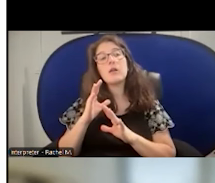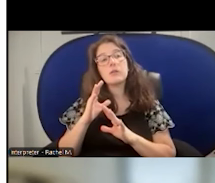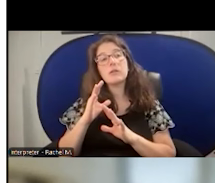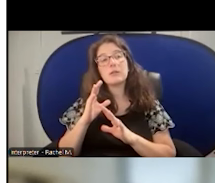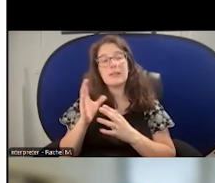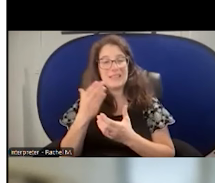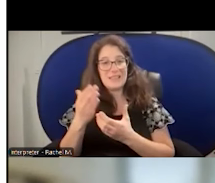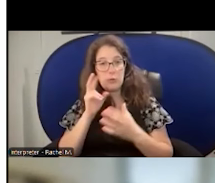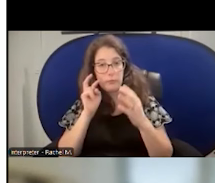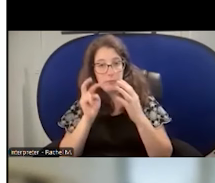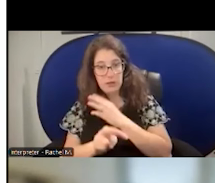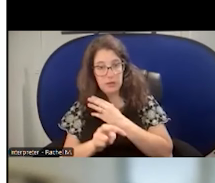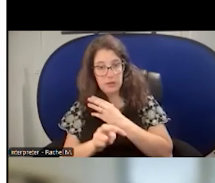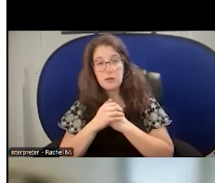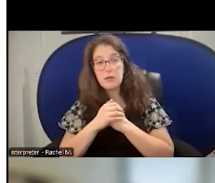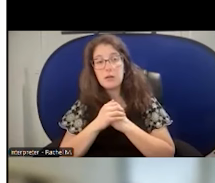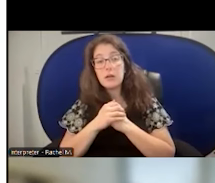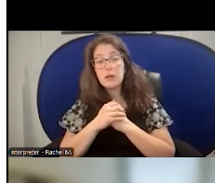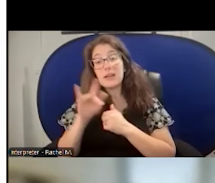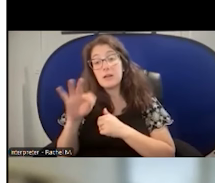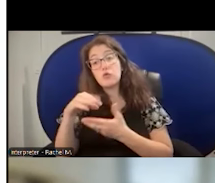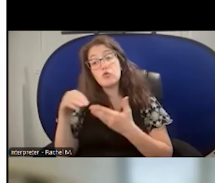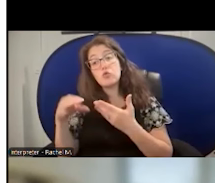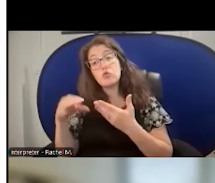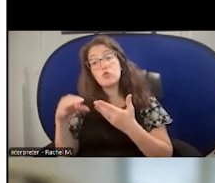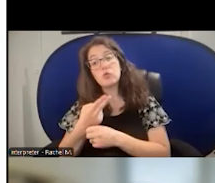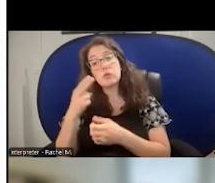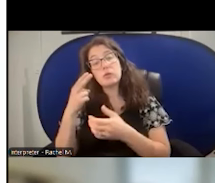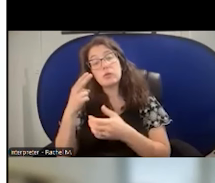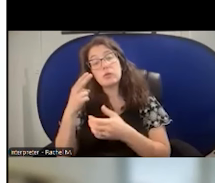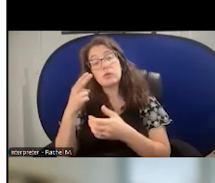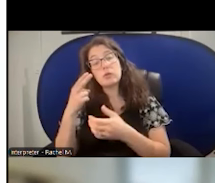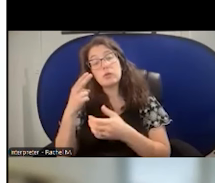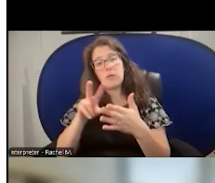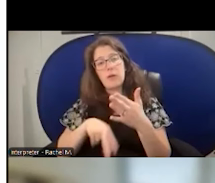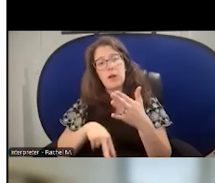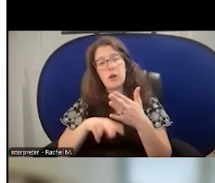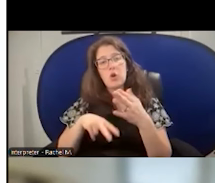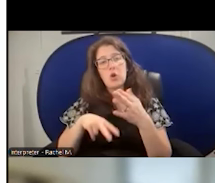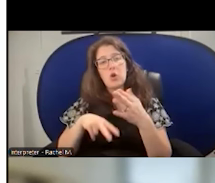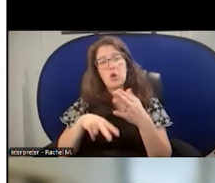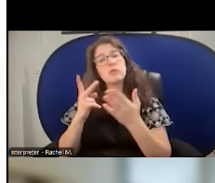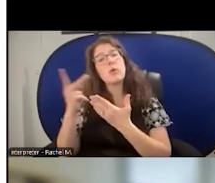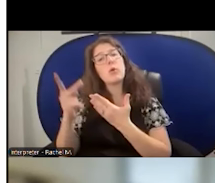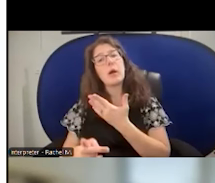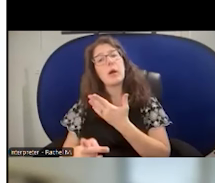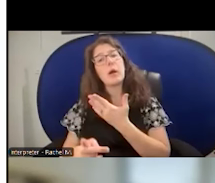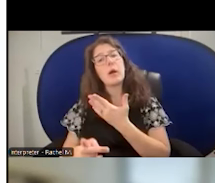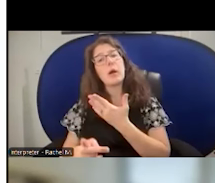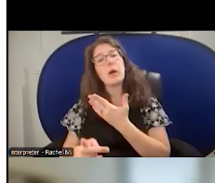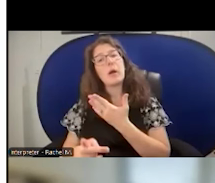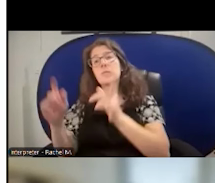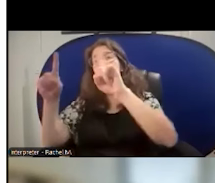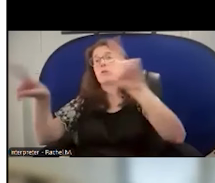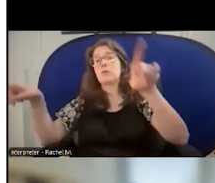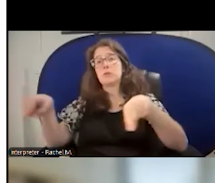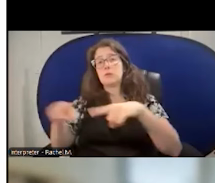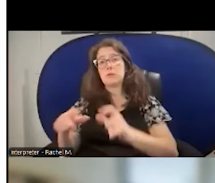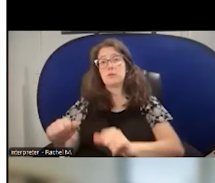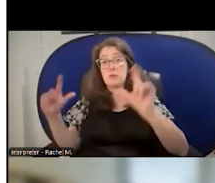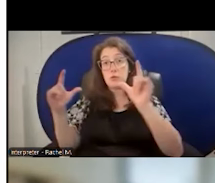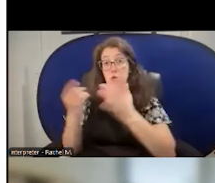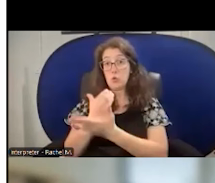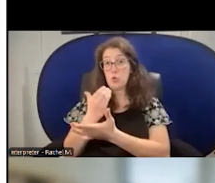exclusively with a screen reader, it can be disorienting to be thrust onto a new window without any prior warning.